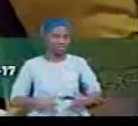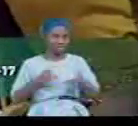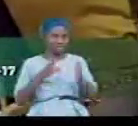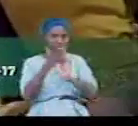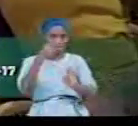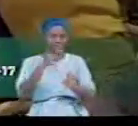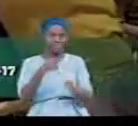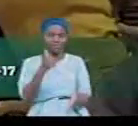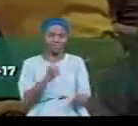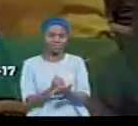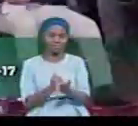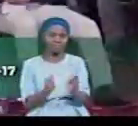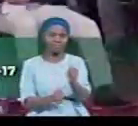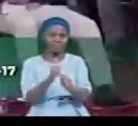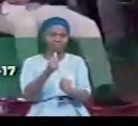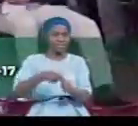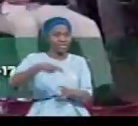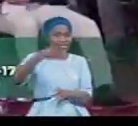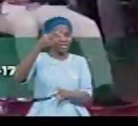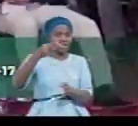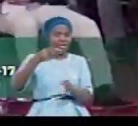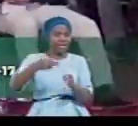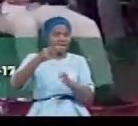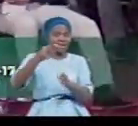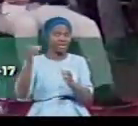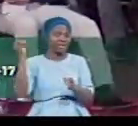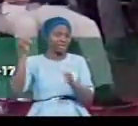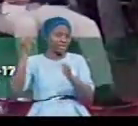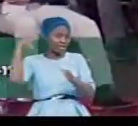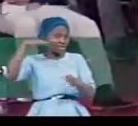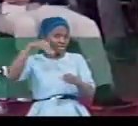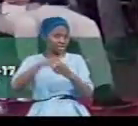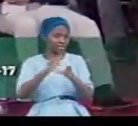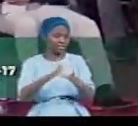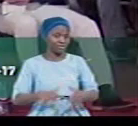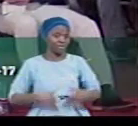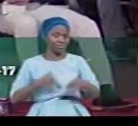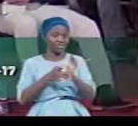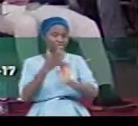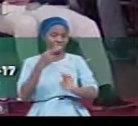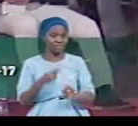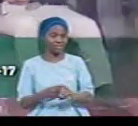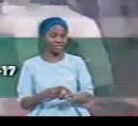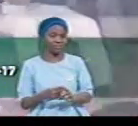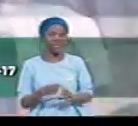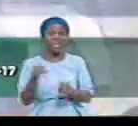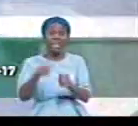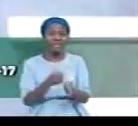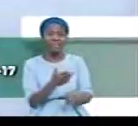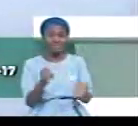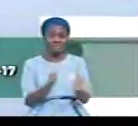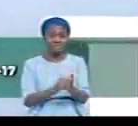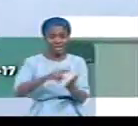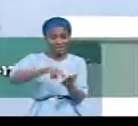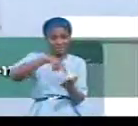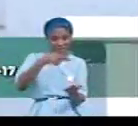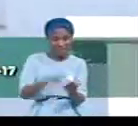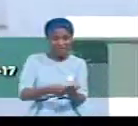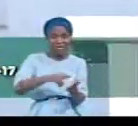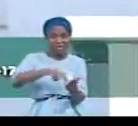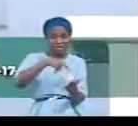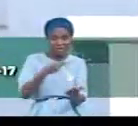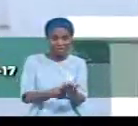greater faith in your life. And everything that puts your back on the ground